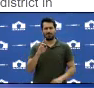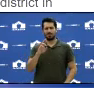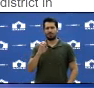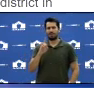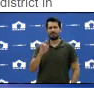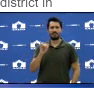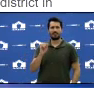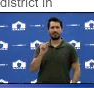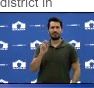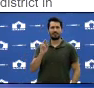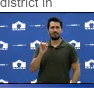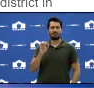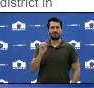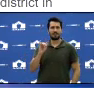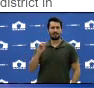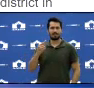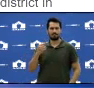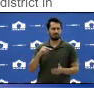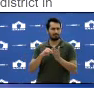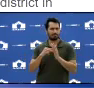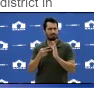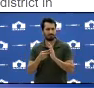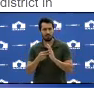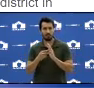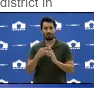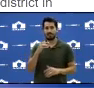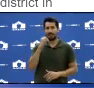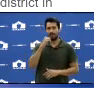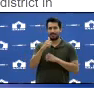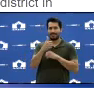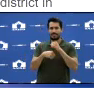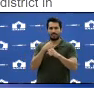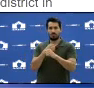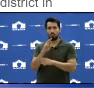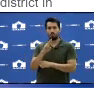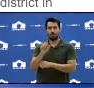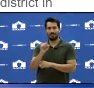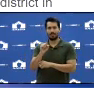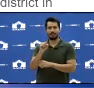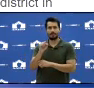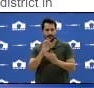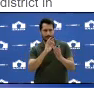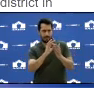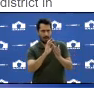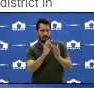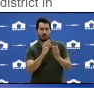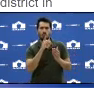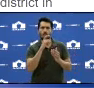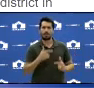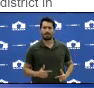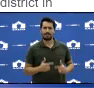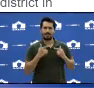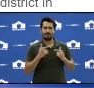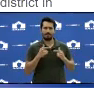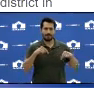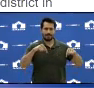redistricting? Every 10 years, the US undertakes a census where we get a sense of who is living in our communities within our